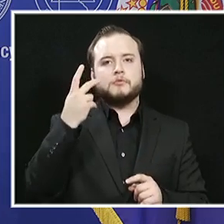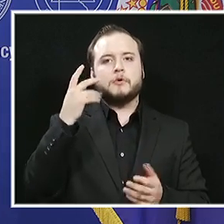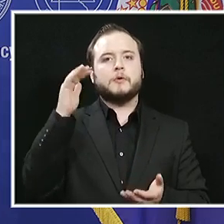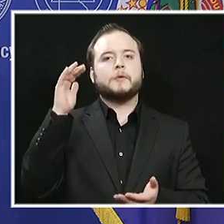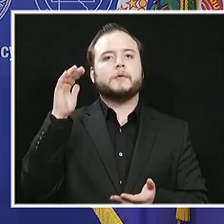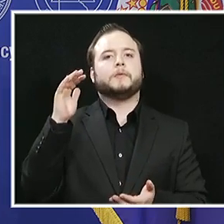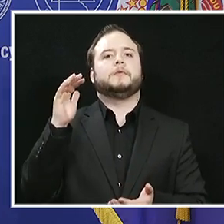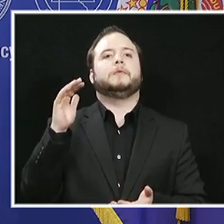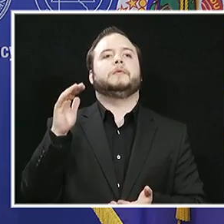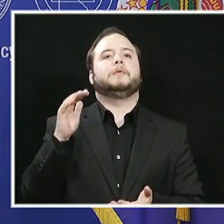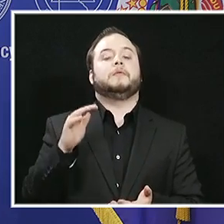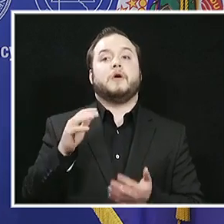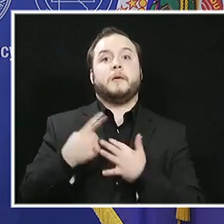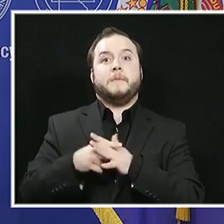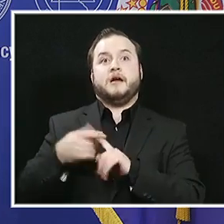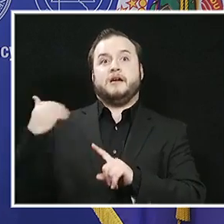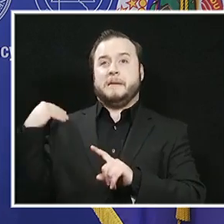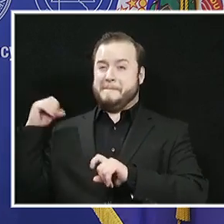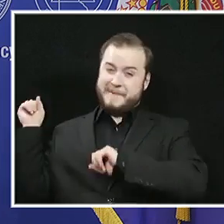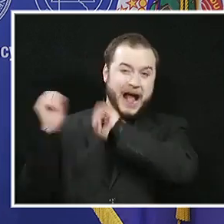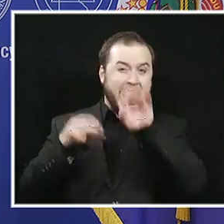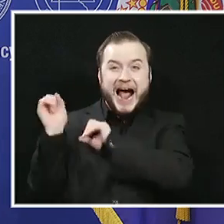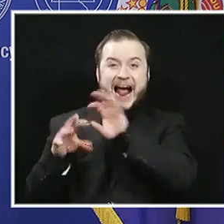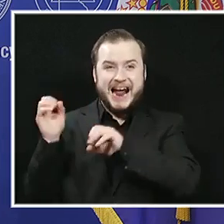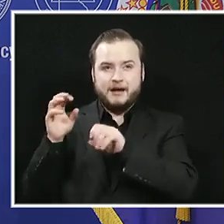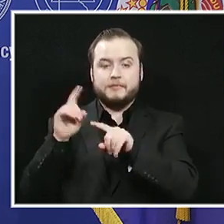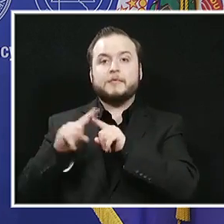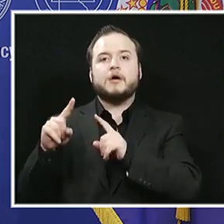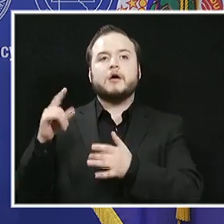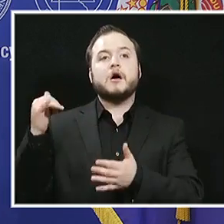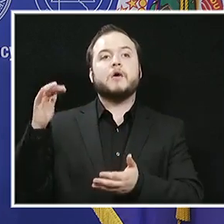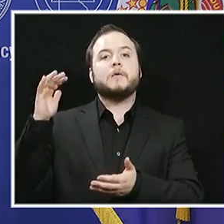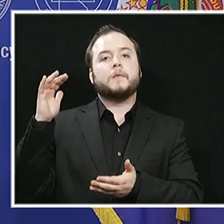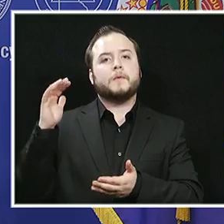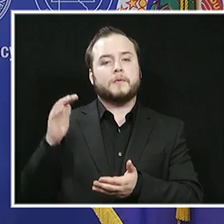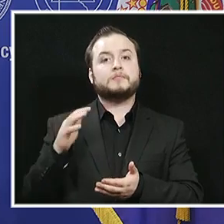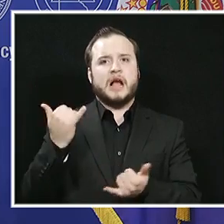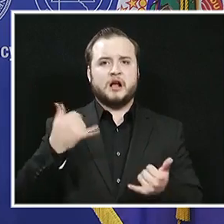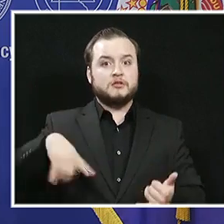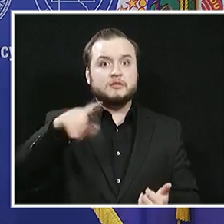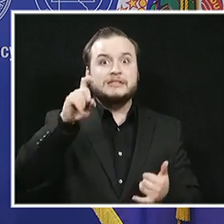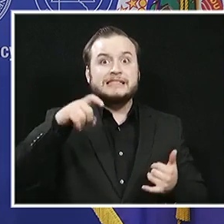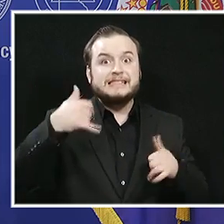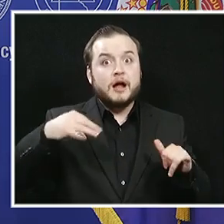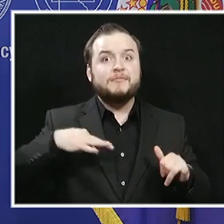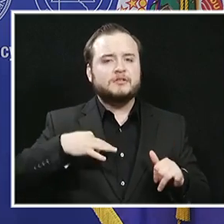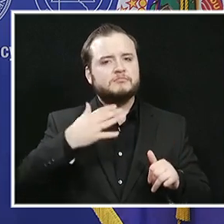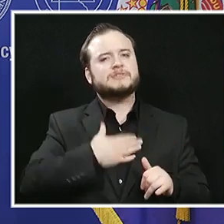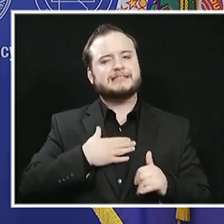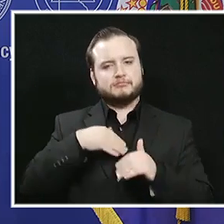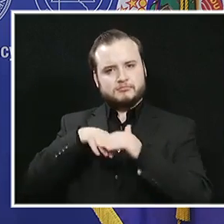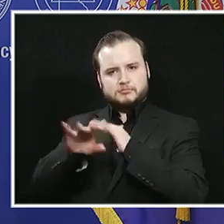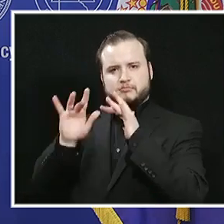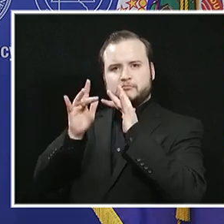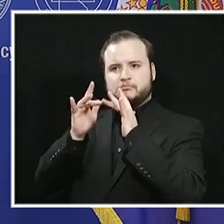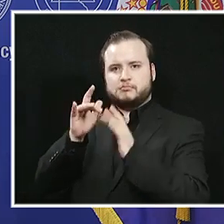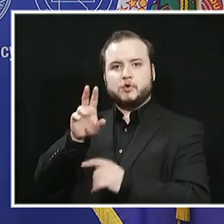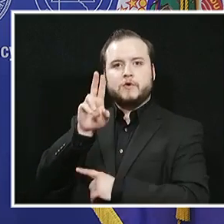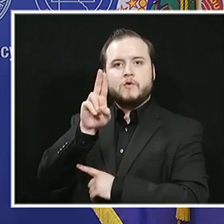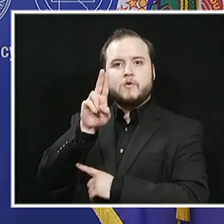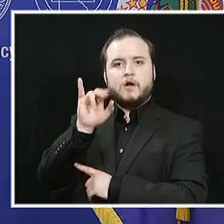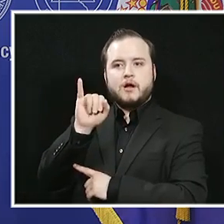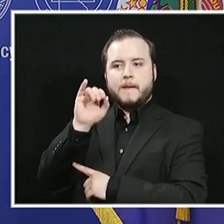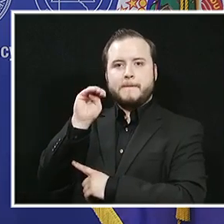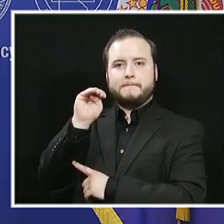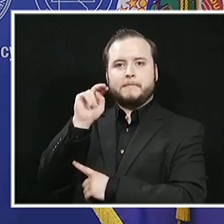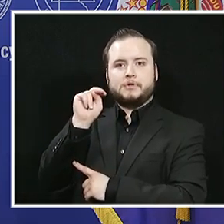but folks should continue to please apply at UIMN.org. Many of the cases that we're dealing with right now are independent contractors and the self-employed